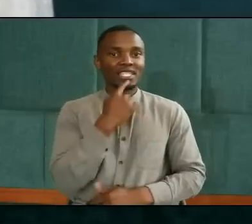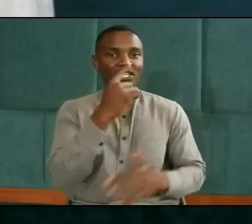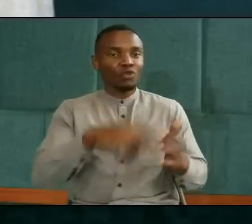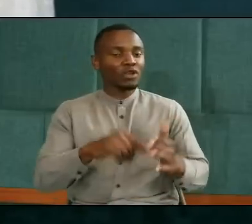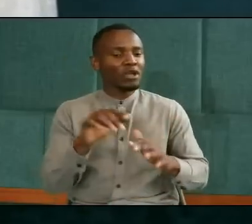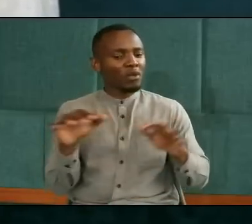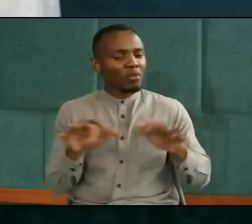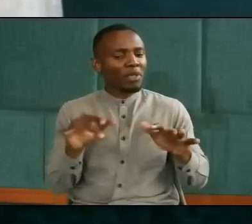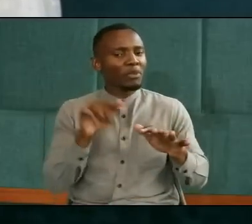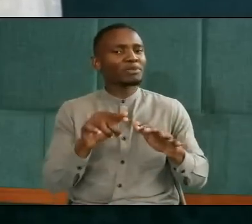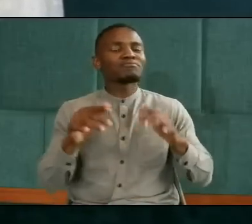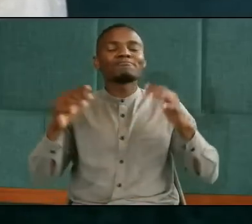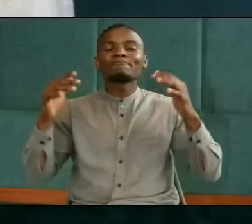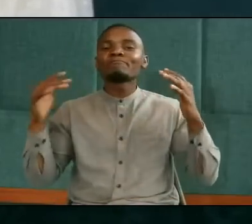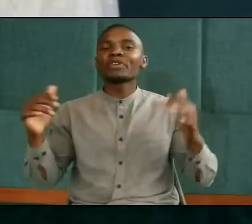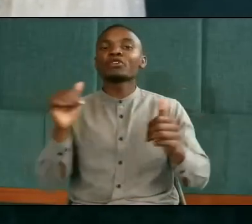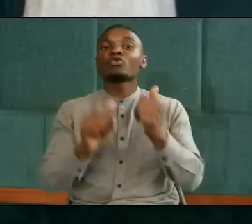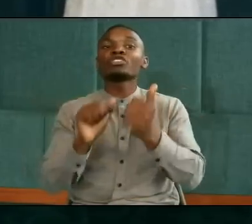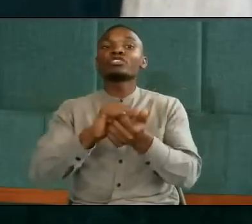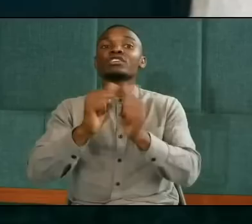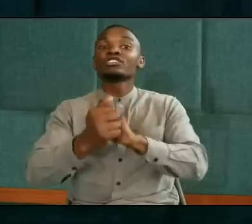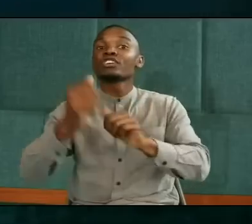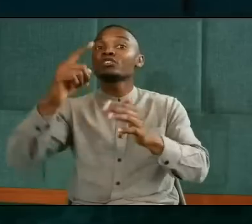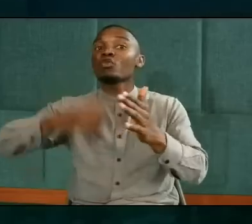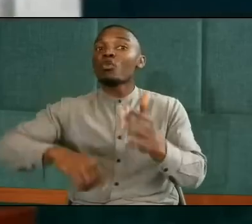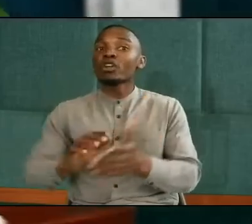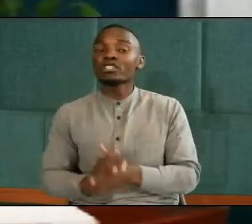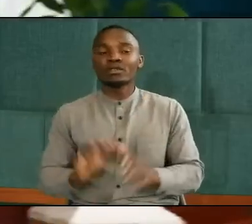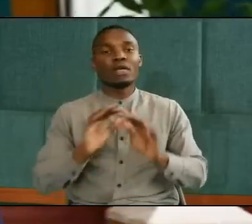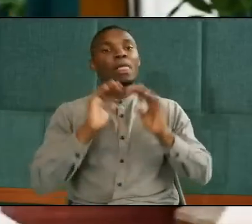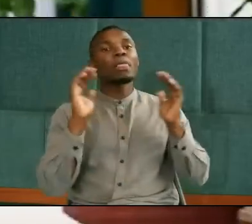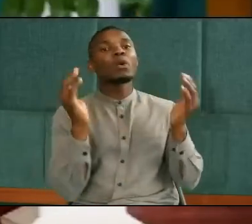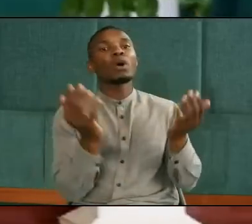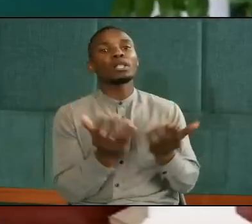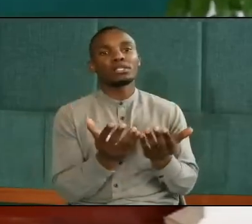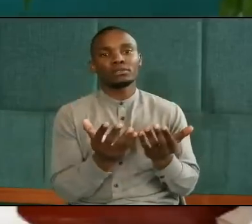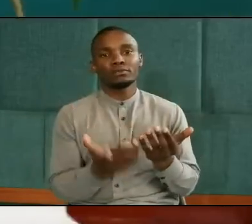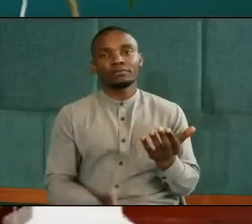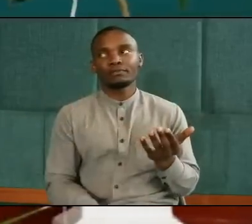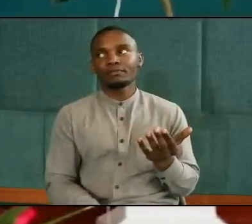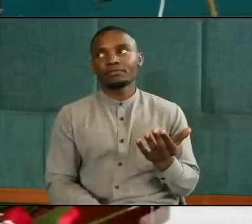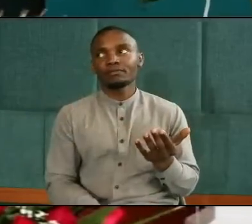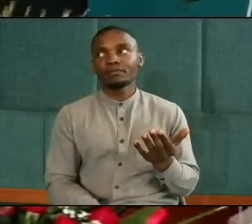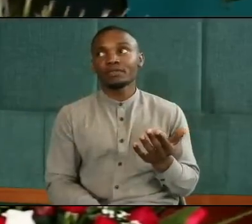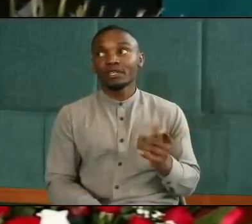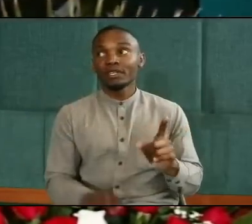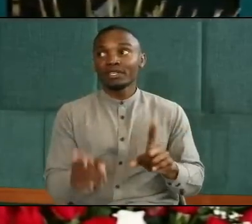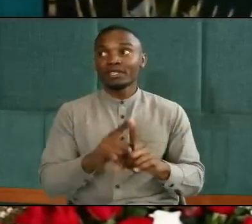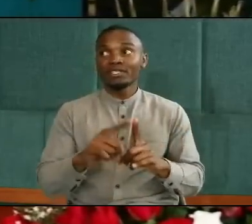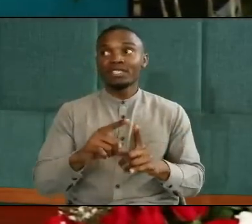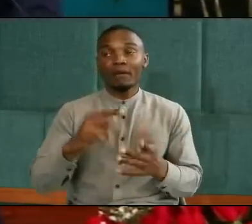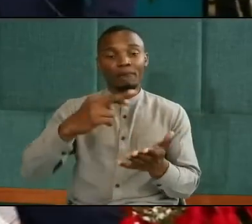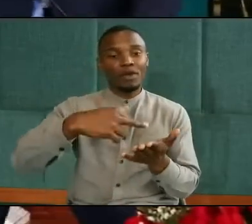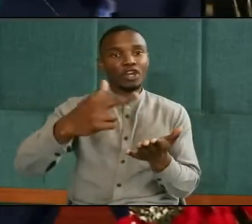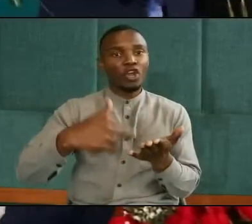huge, the earthquake that changed the entire world. It is recorded